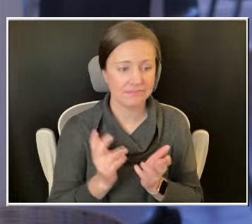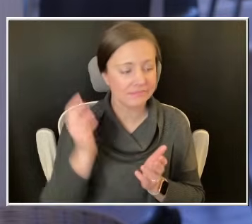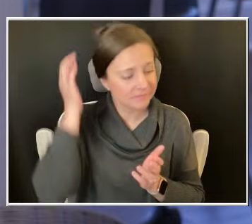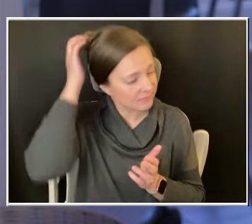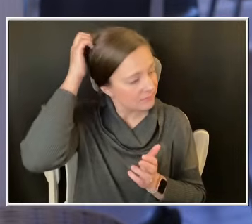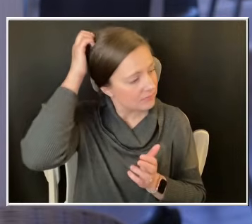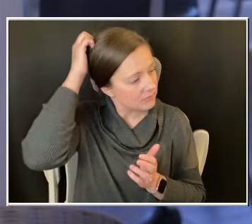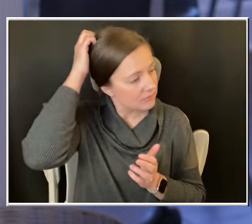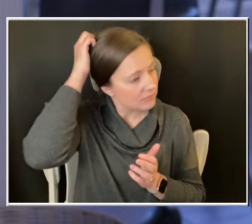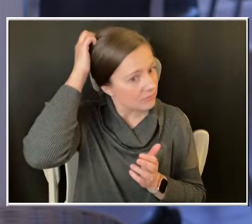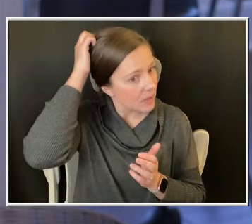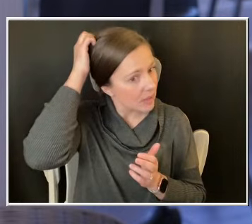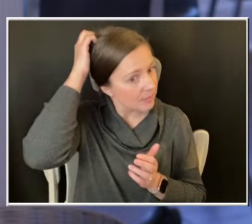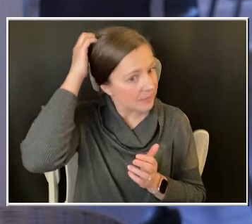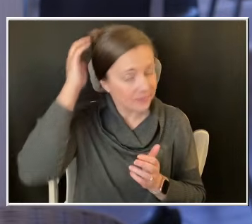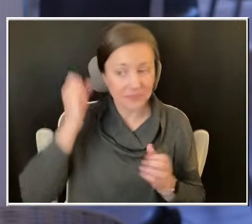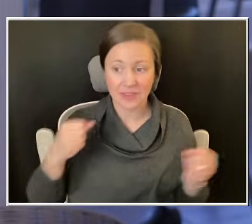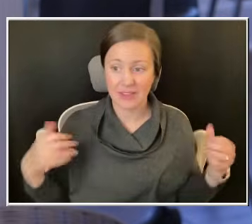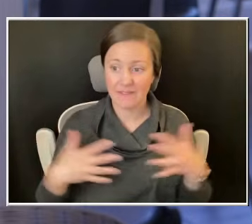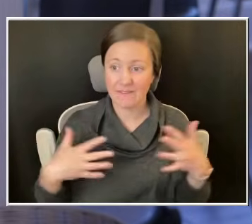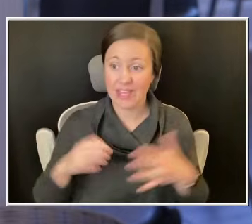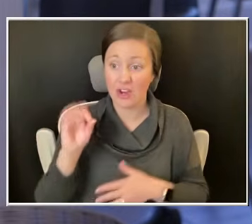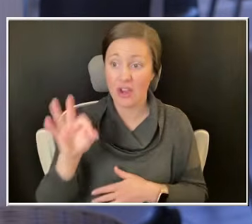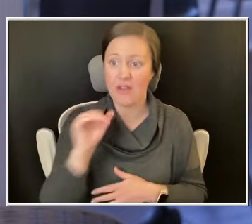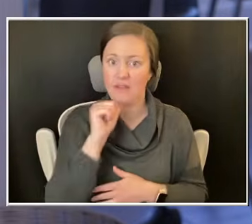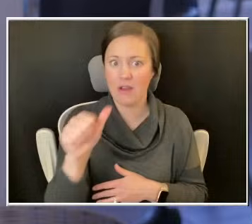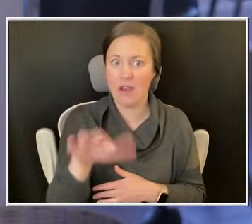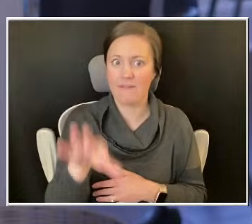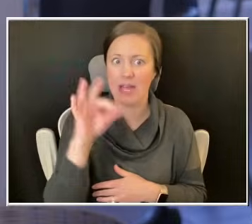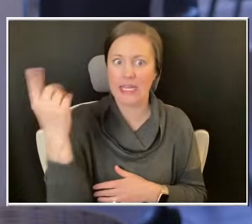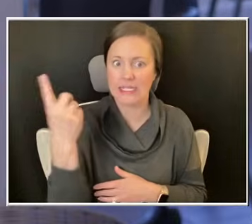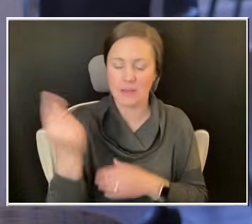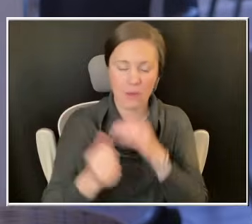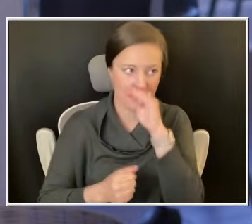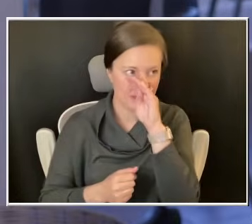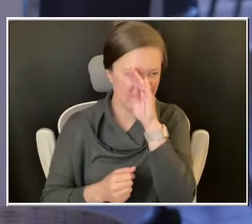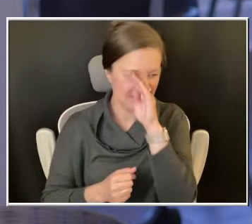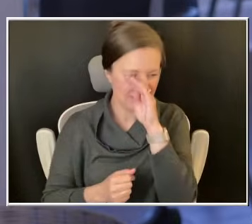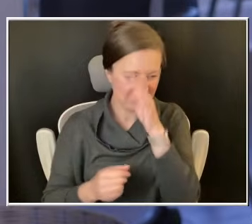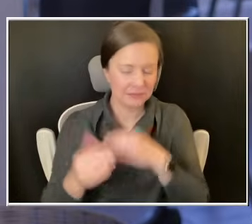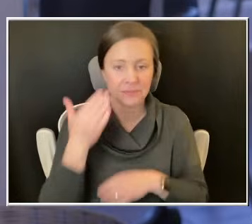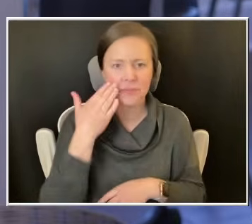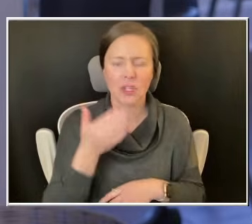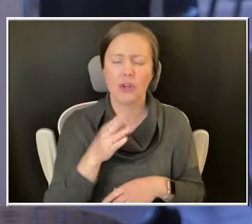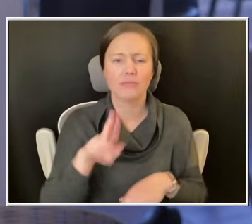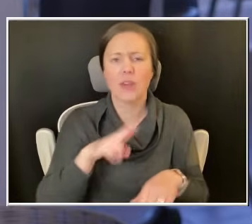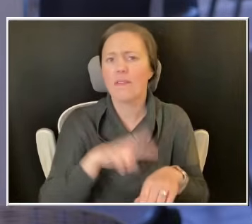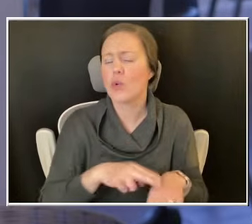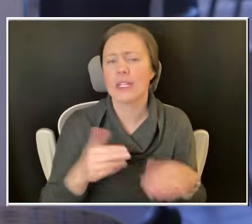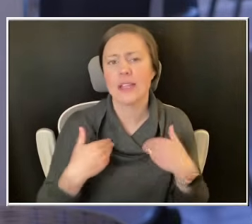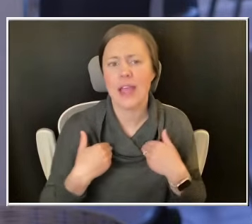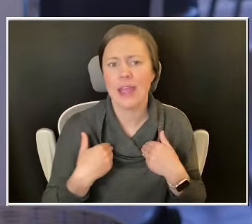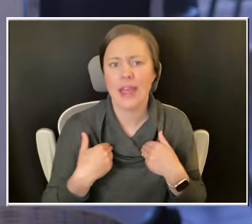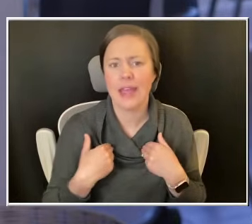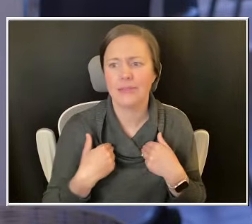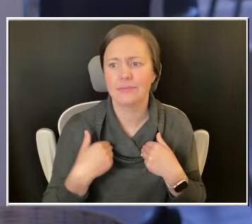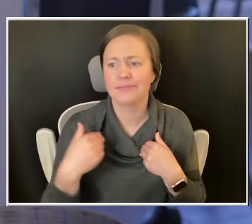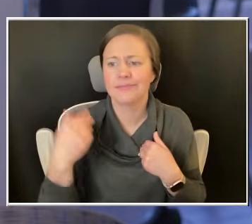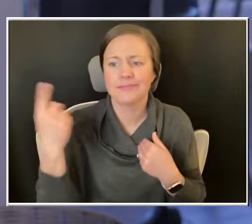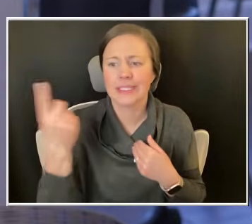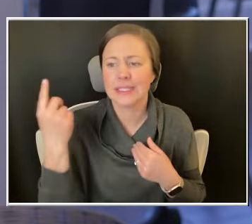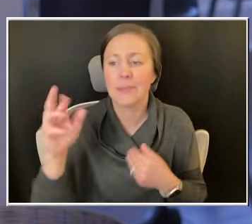that fear of not finding anyone, like Samantha said, of course, I have something rare, and